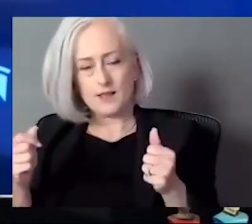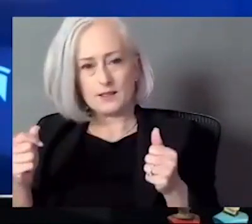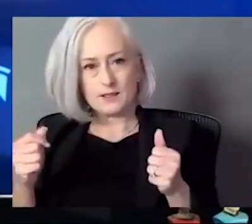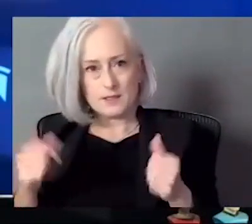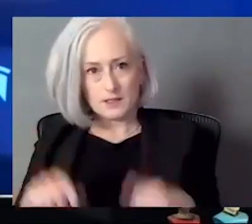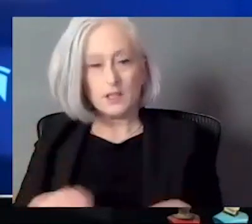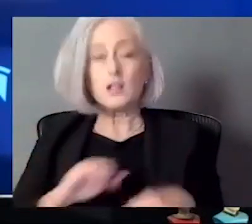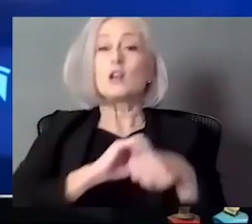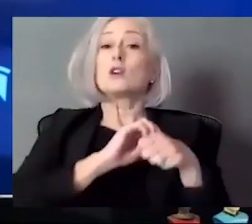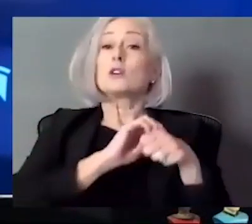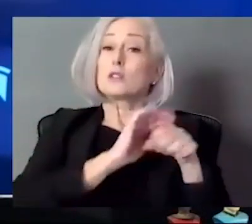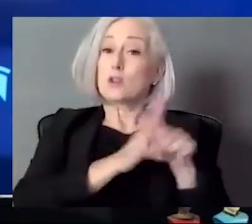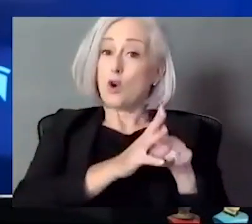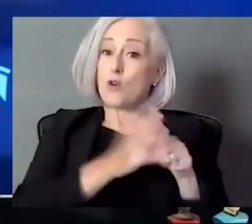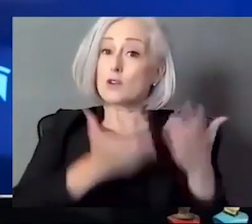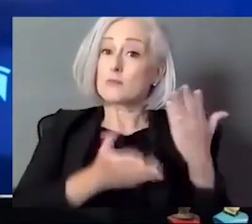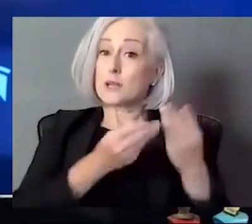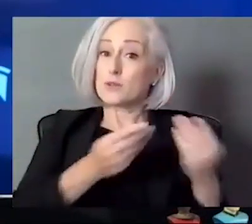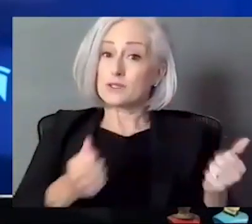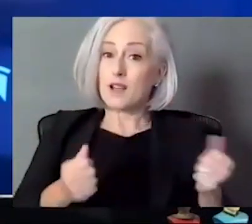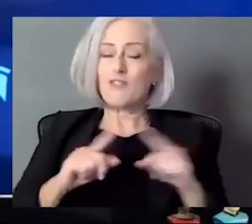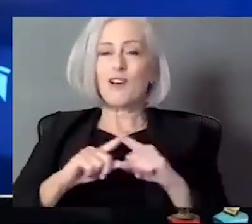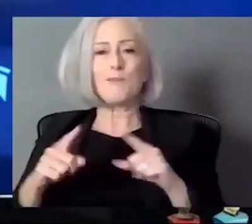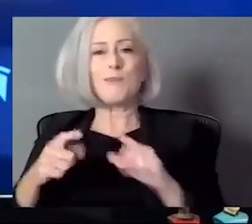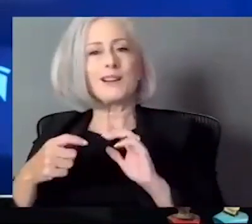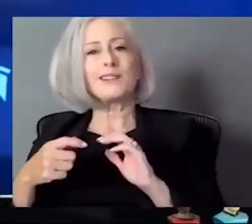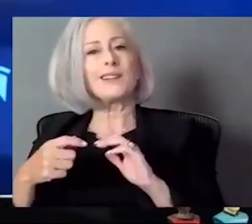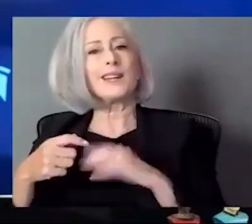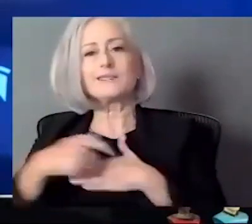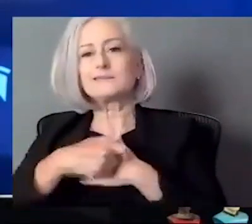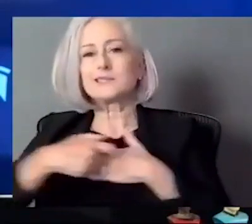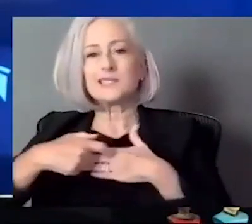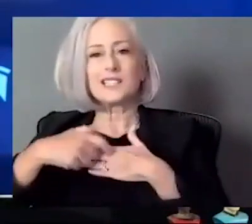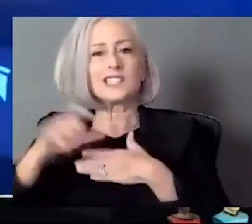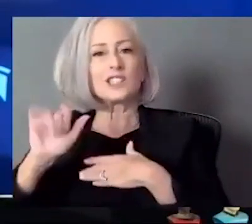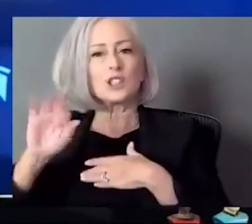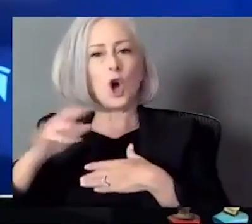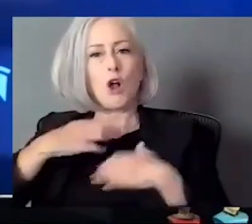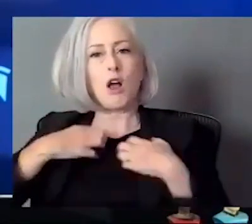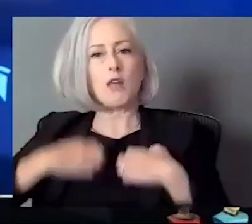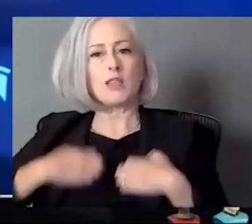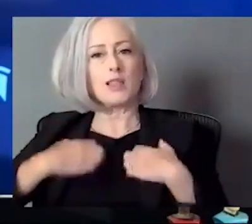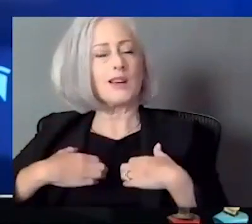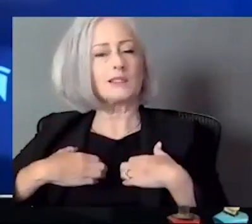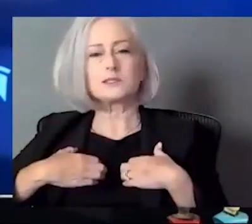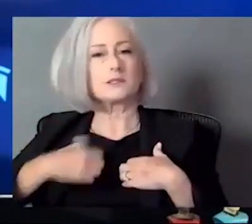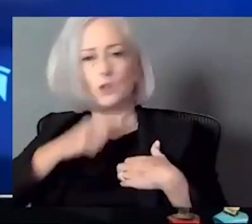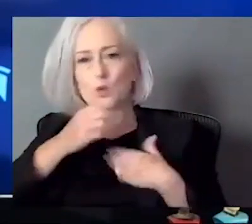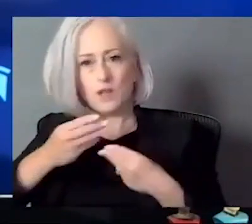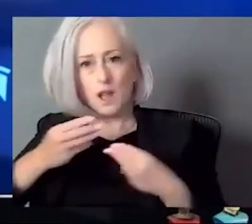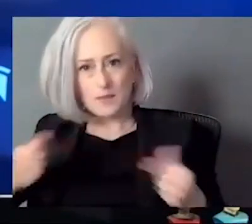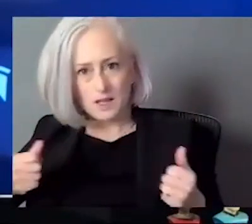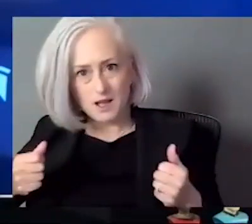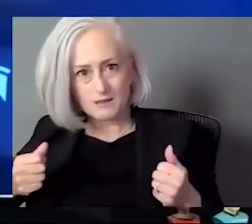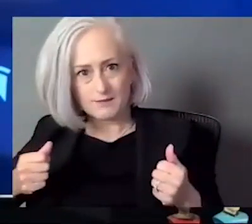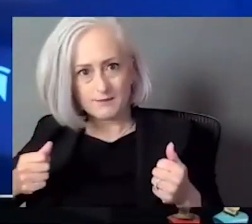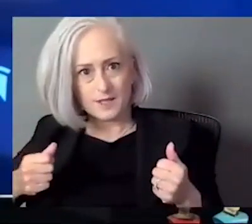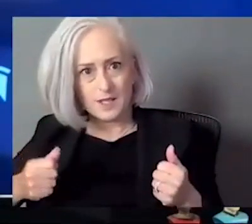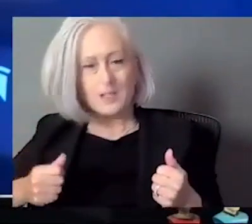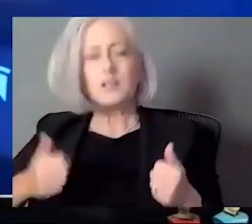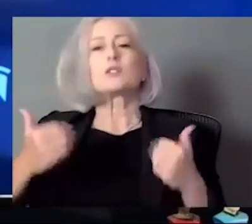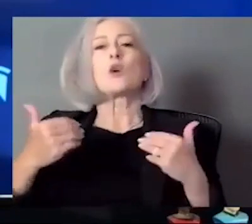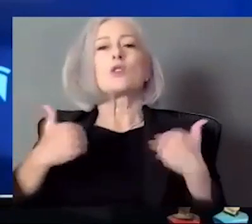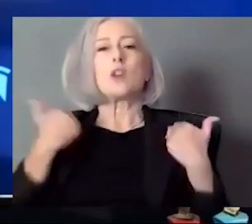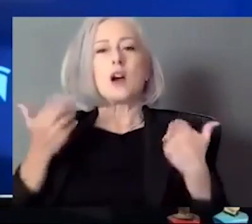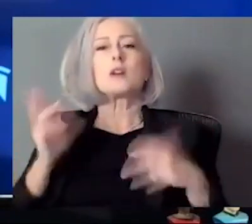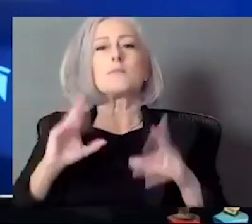because they didn't get vaccinated, and especially some younger people, who are going to continue to get devastated by the disease, and